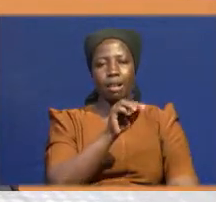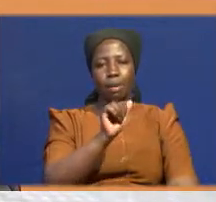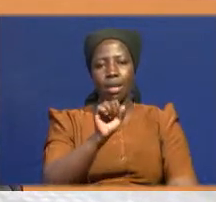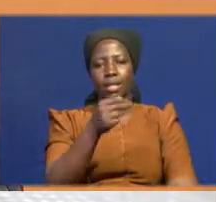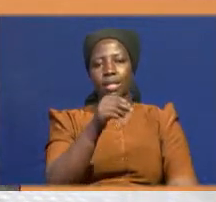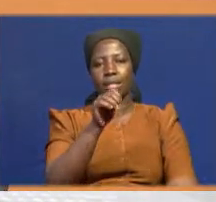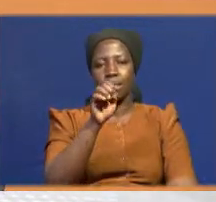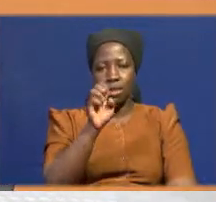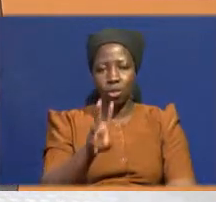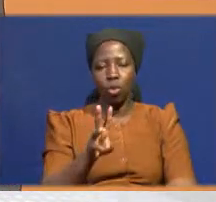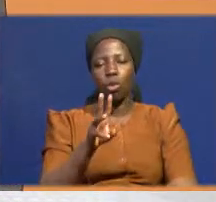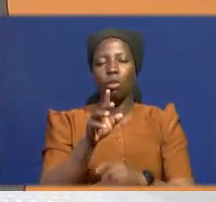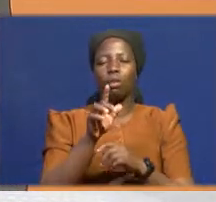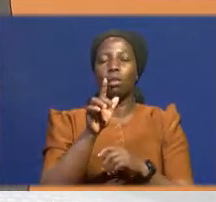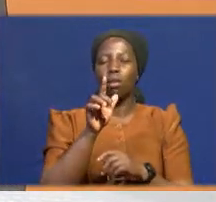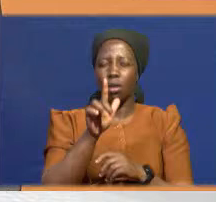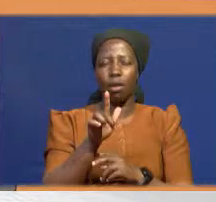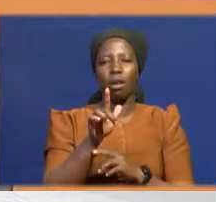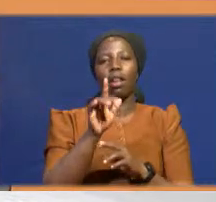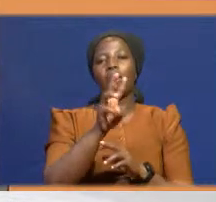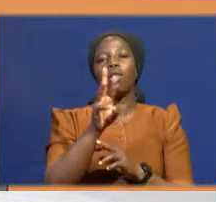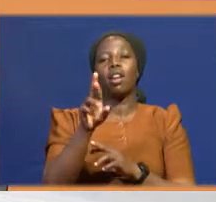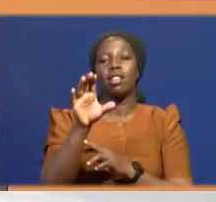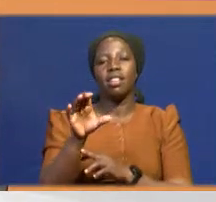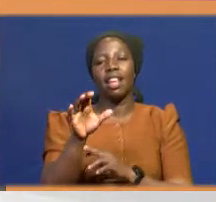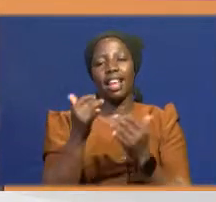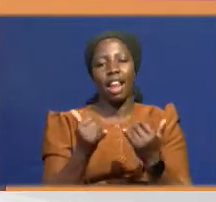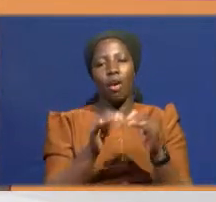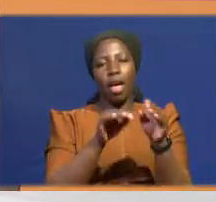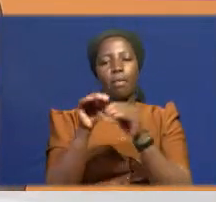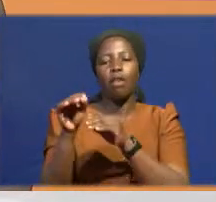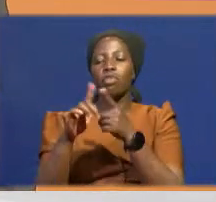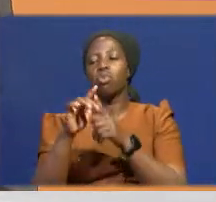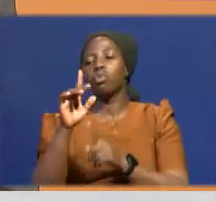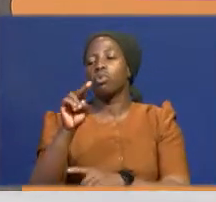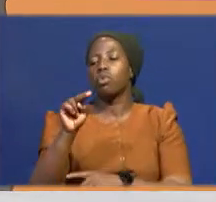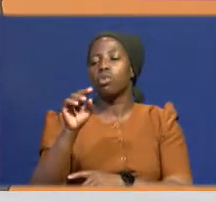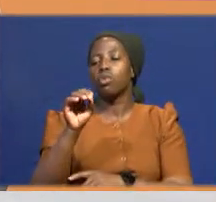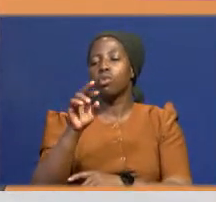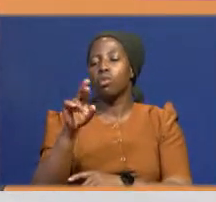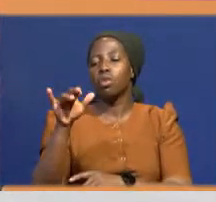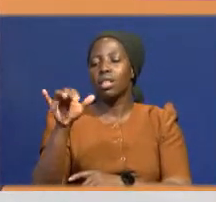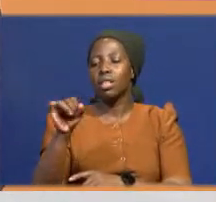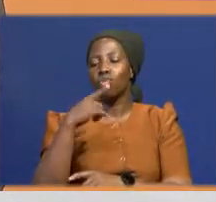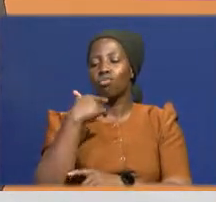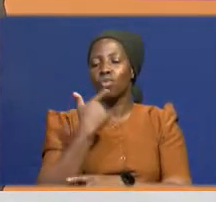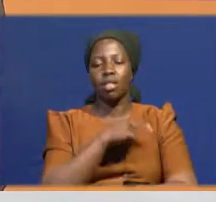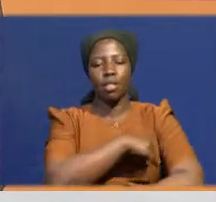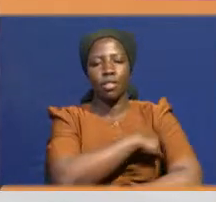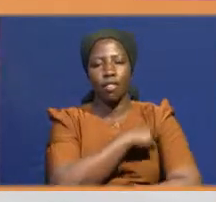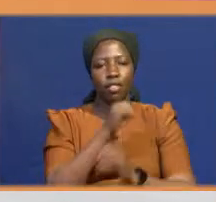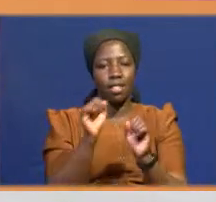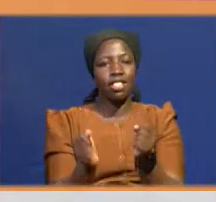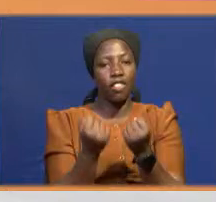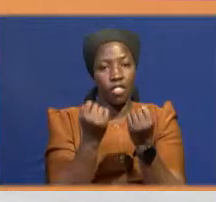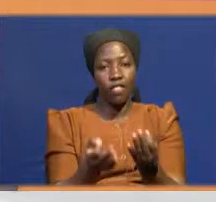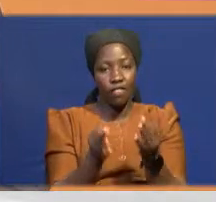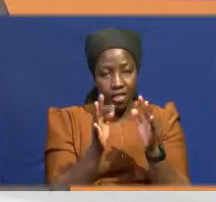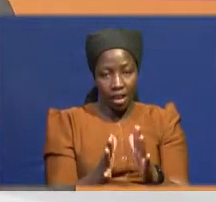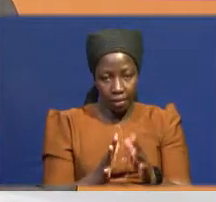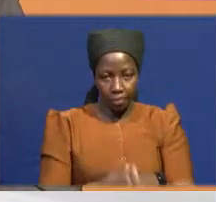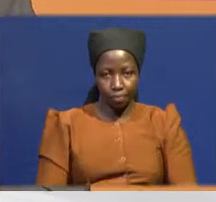Rally. And now, let's move over to Norris Ongalo, who is the Chief Safety Officer. And